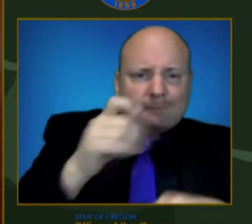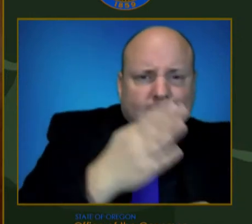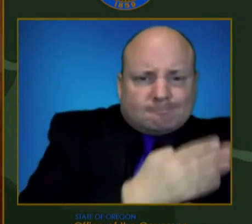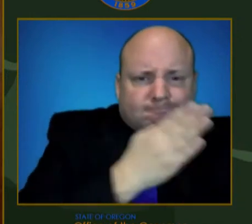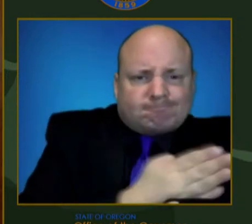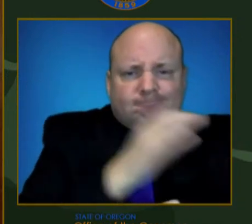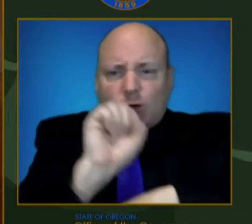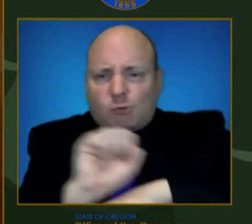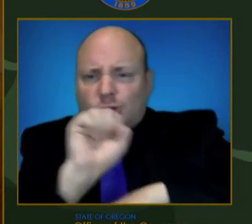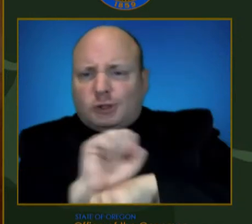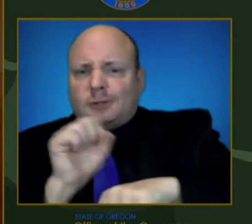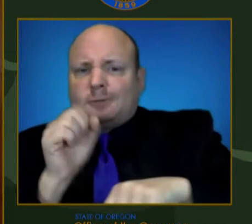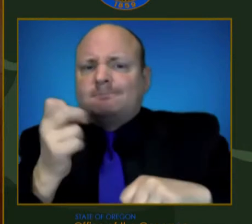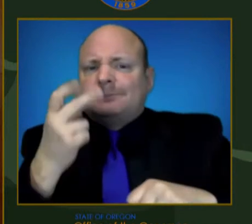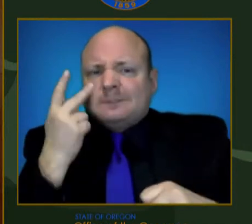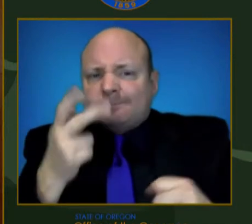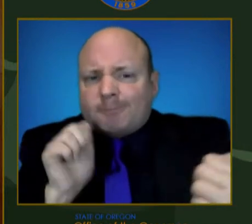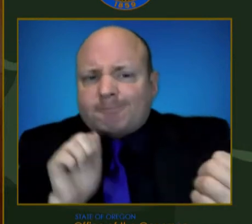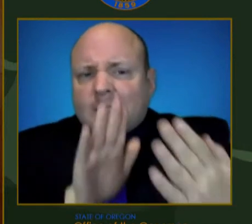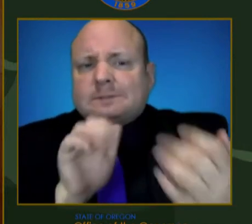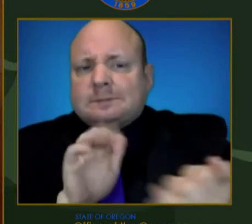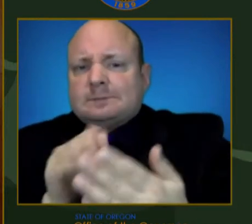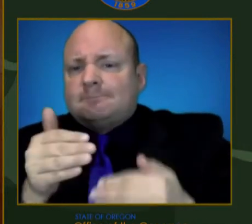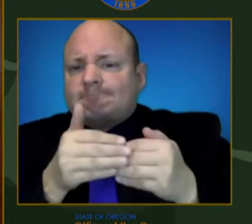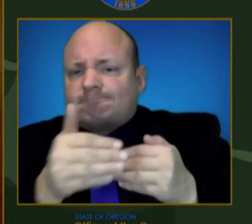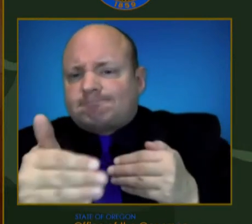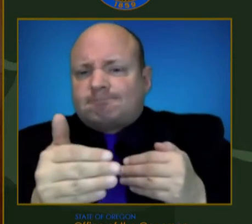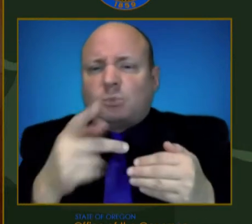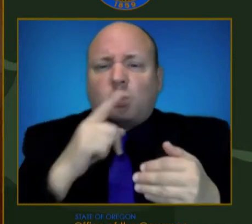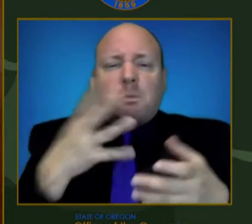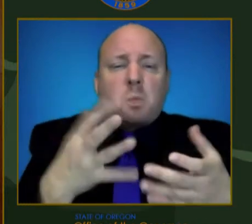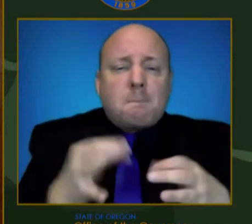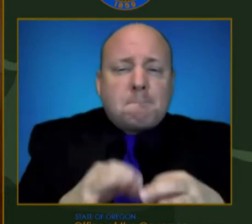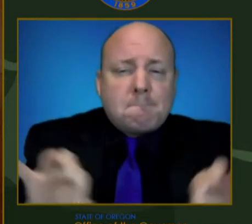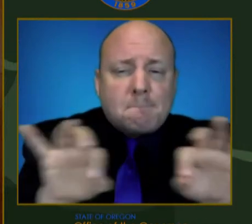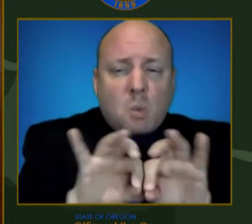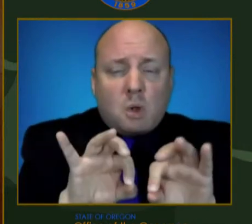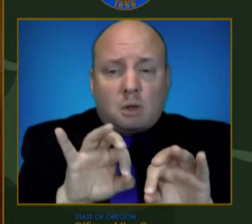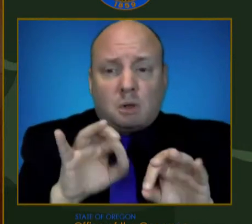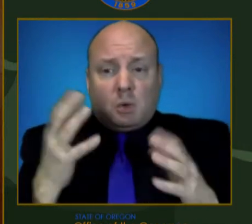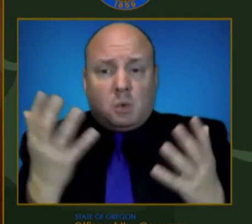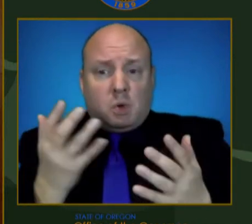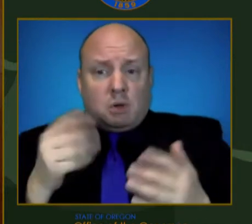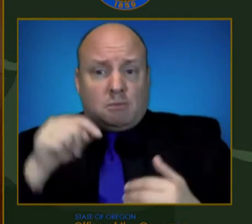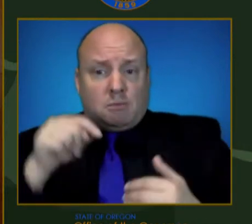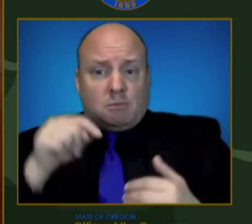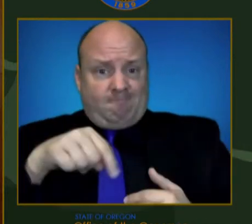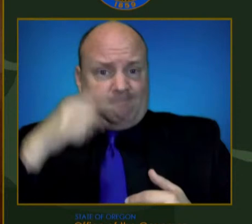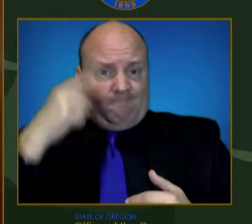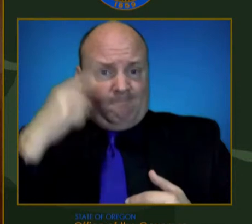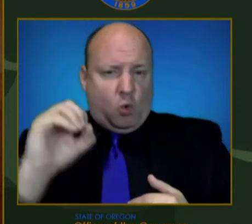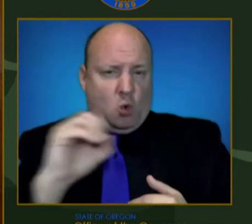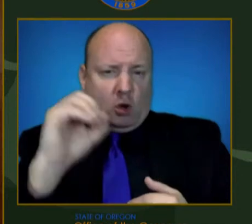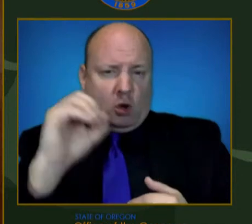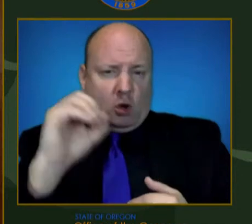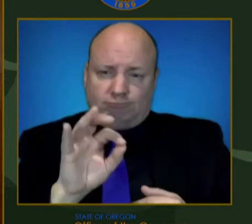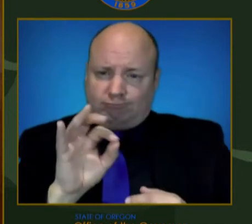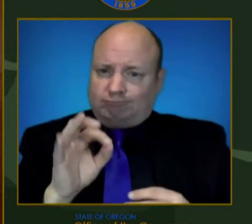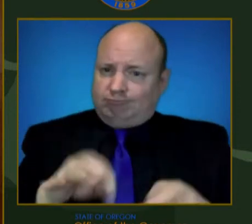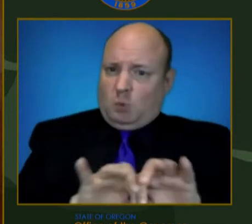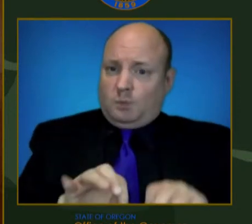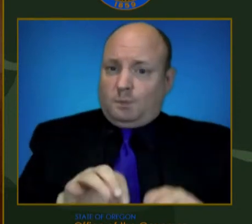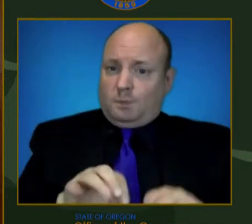I stand here today at a pivotal moment for Oregon. Since I took office 7 years